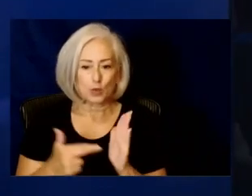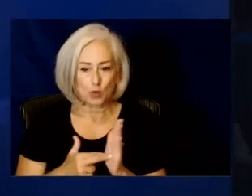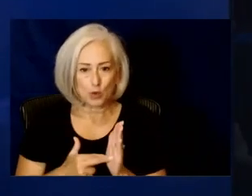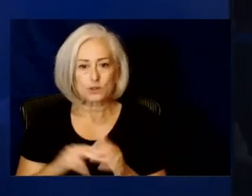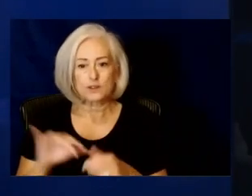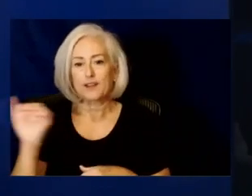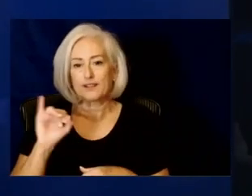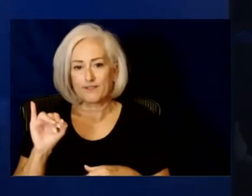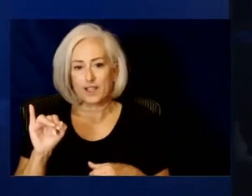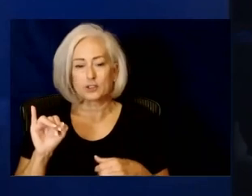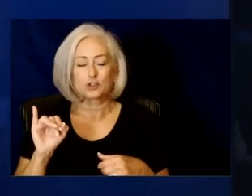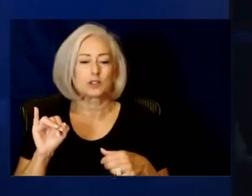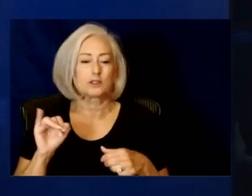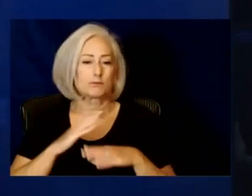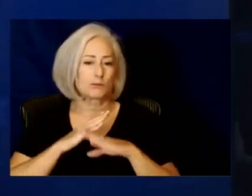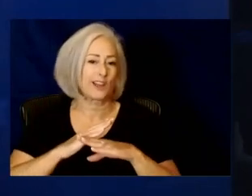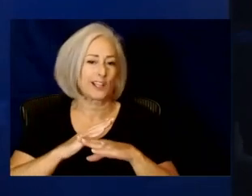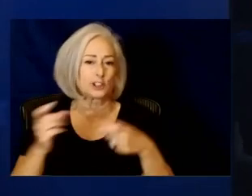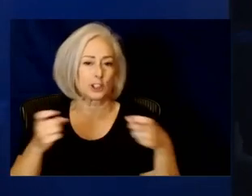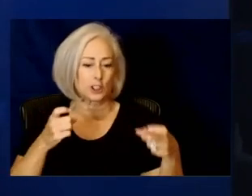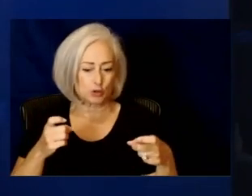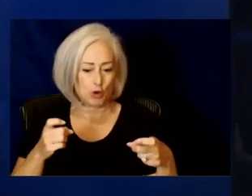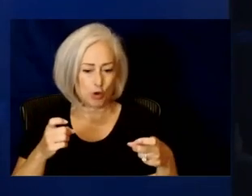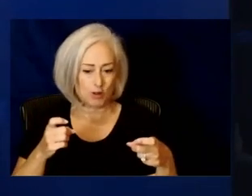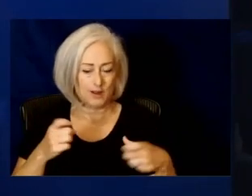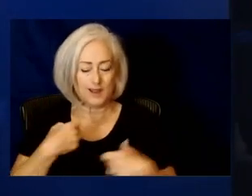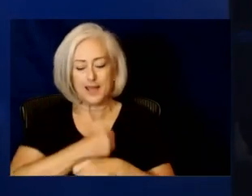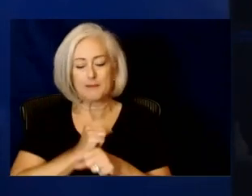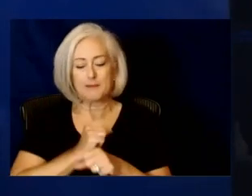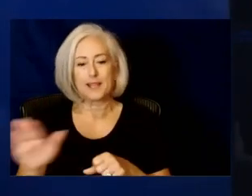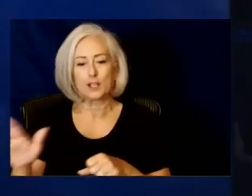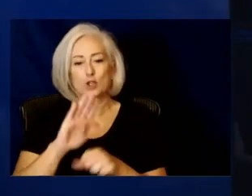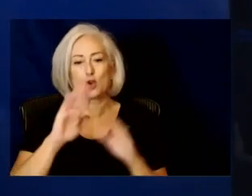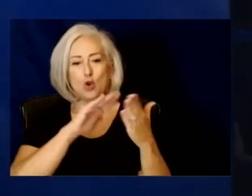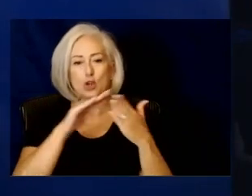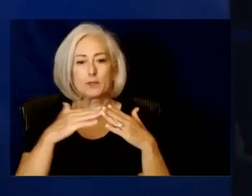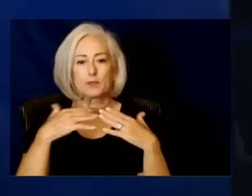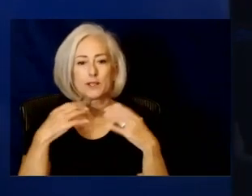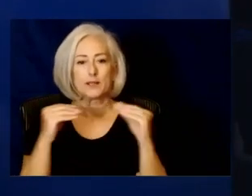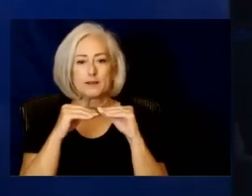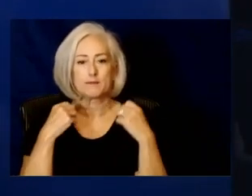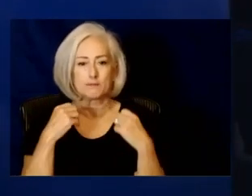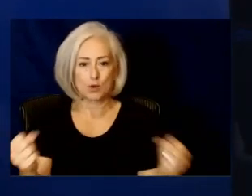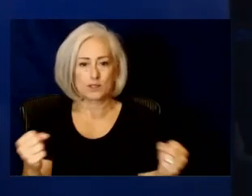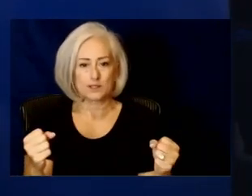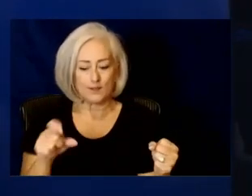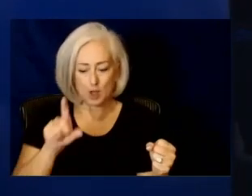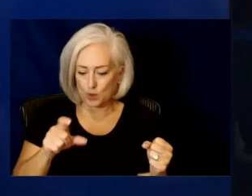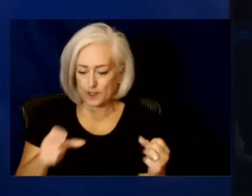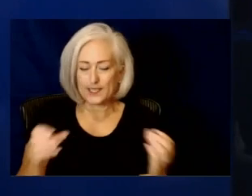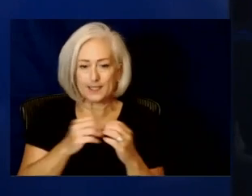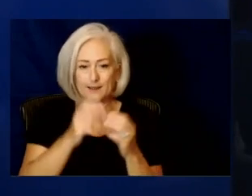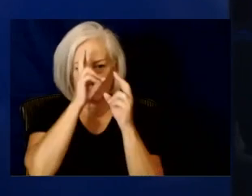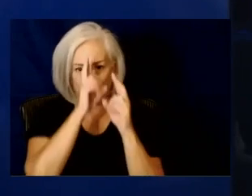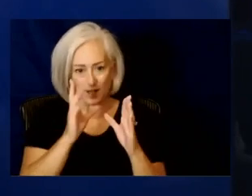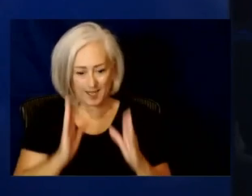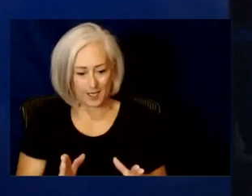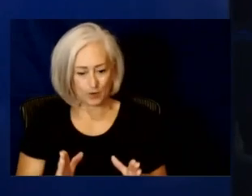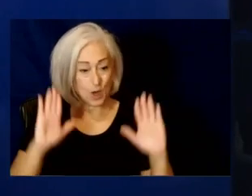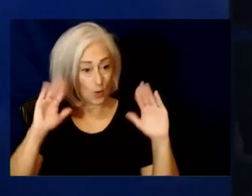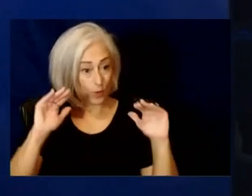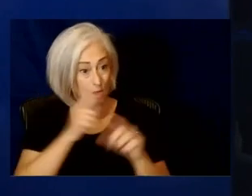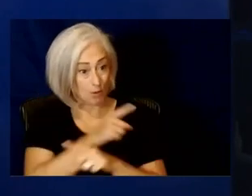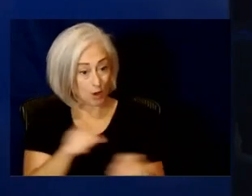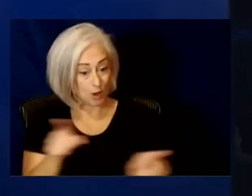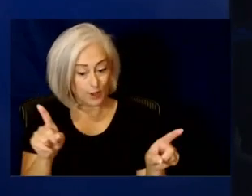healthier and safer as we go through this pandemic, we need more heroes. We hope that we can all be like Star